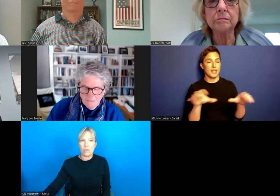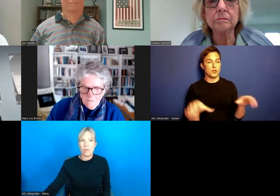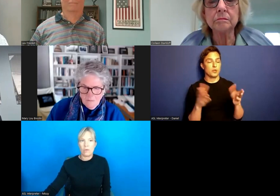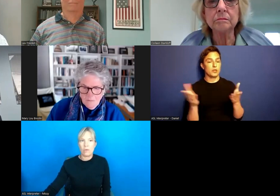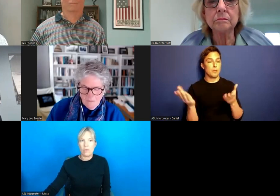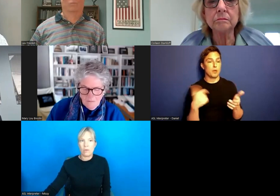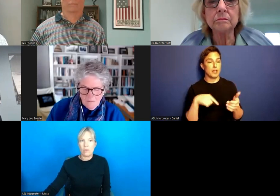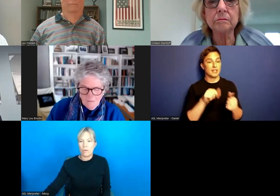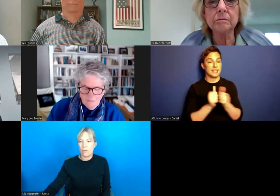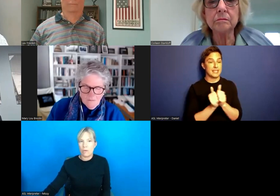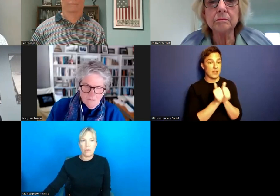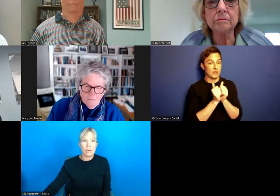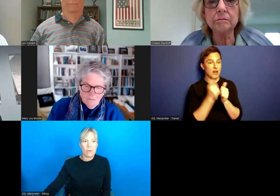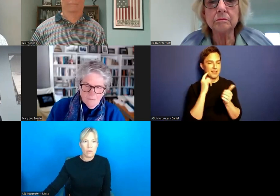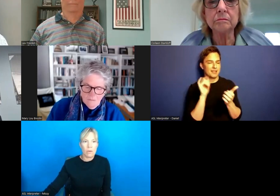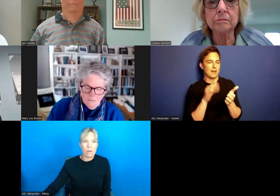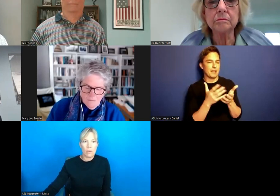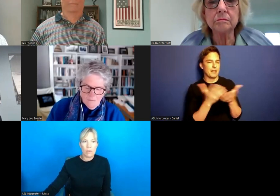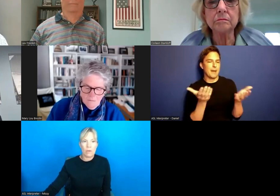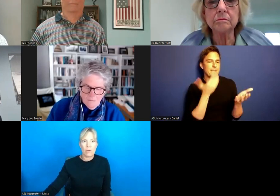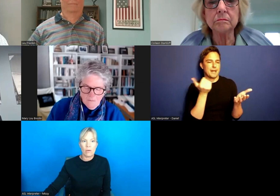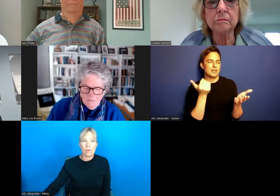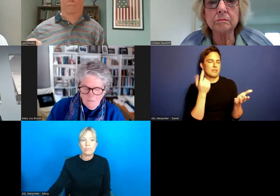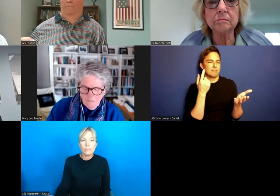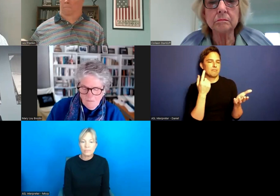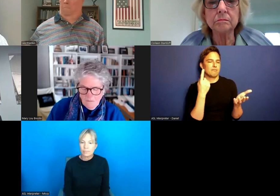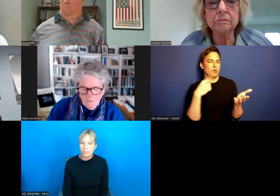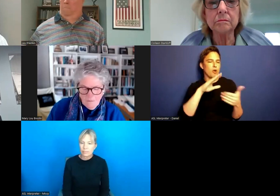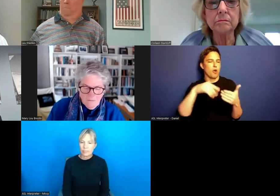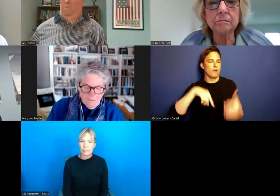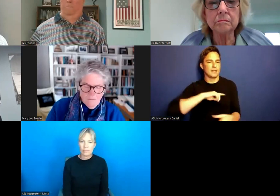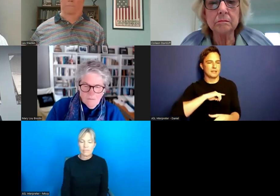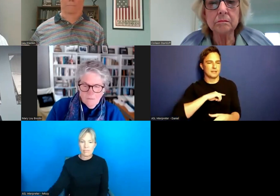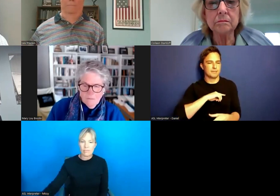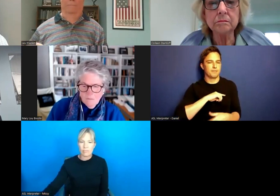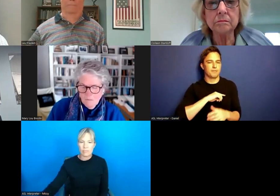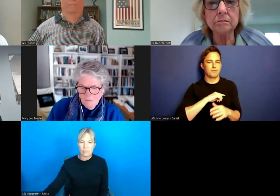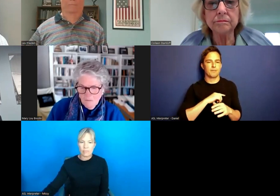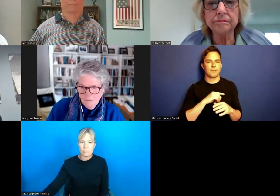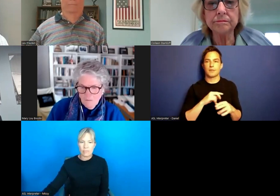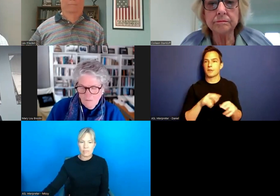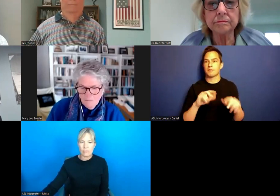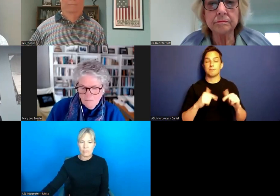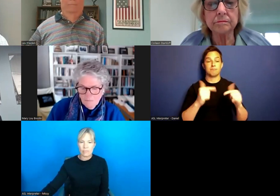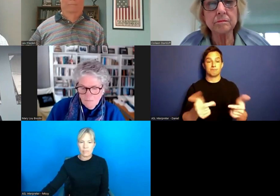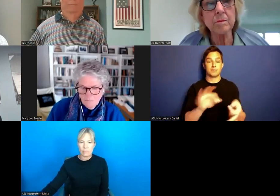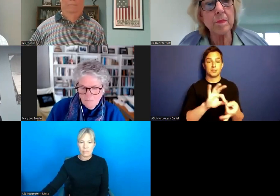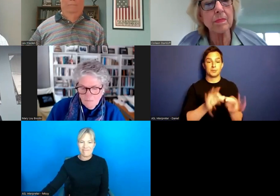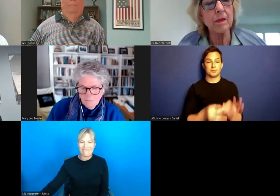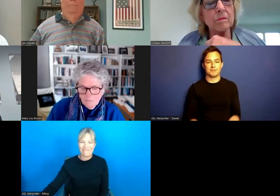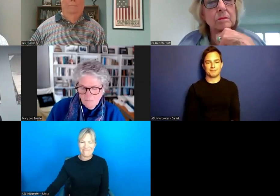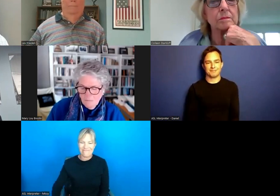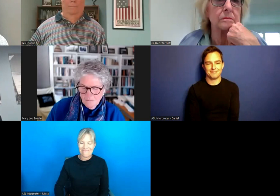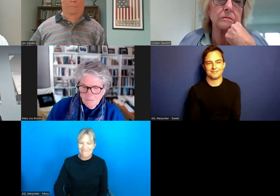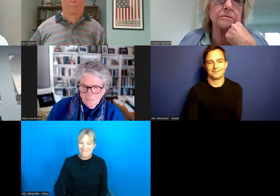together, I think we'll be much better off. And I also think this, one of the greatest things that is